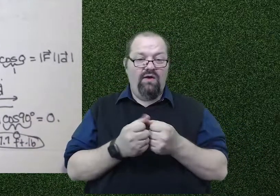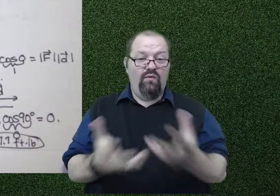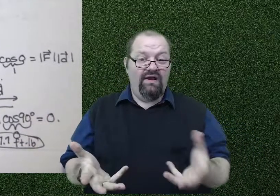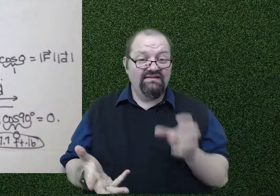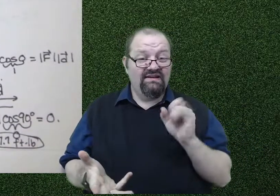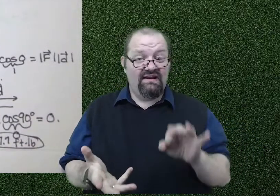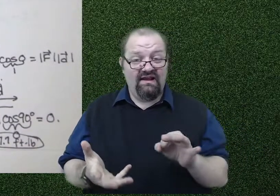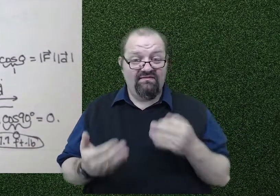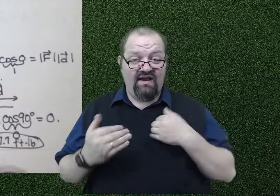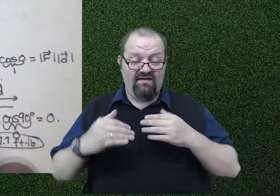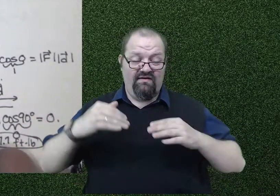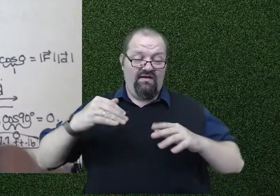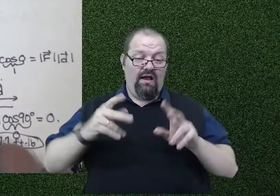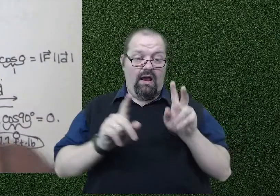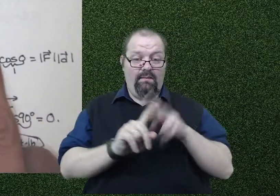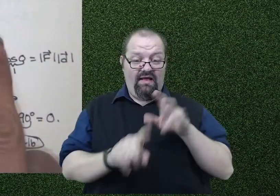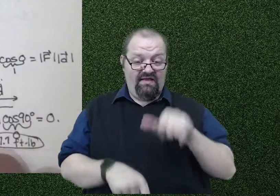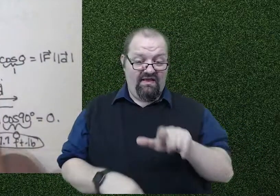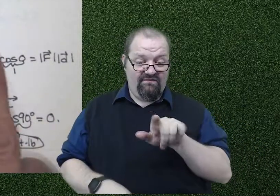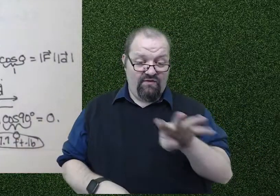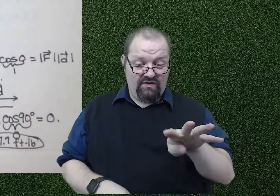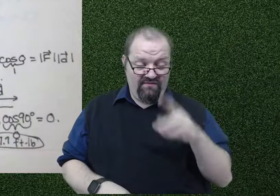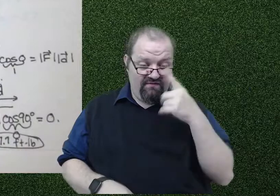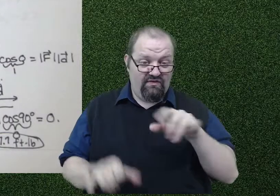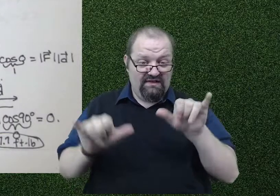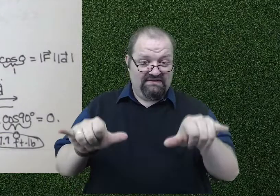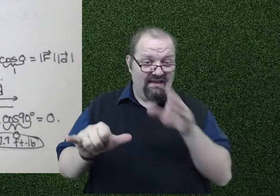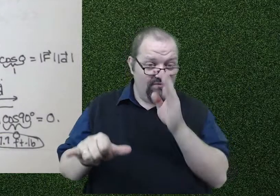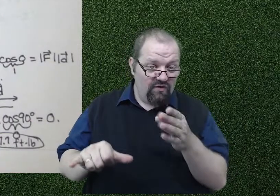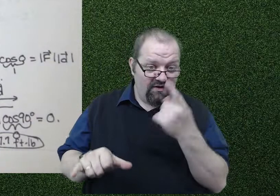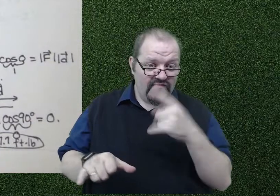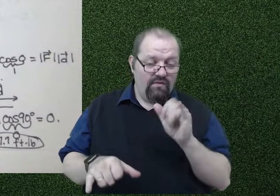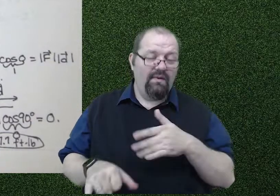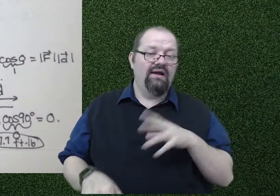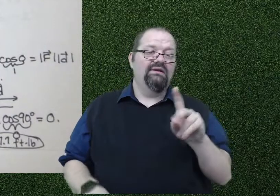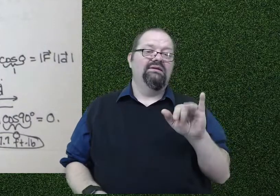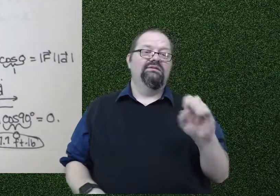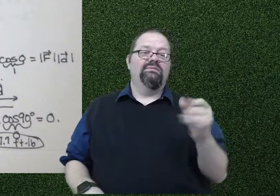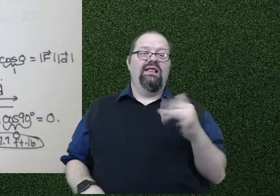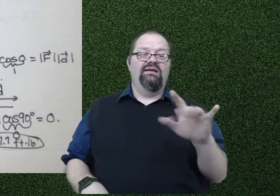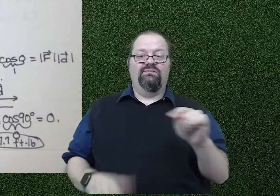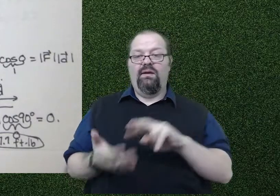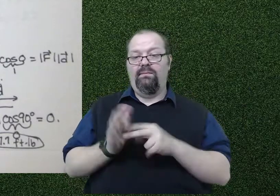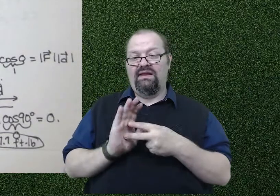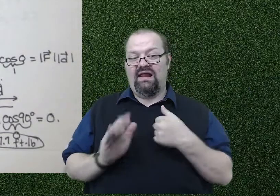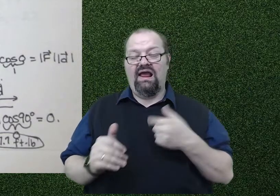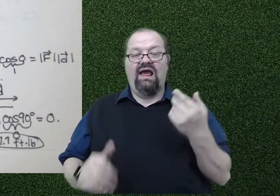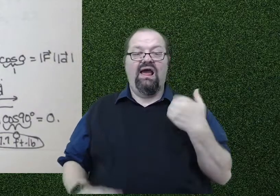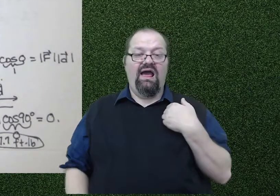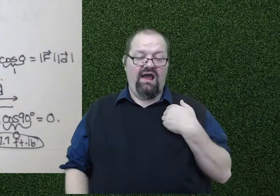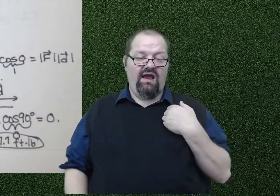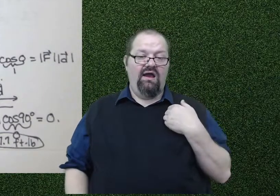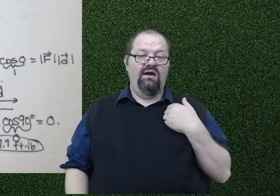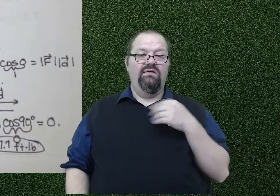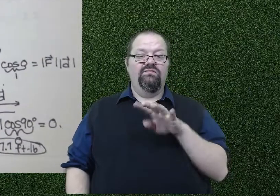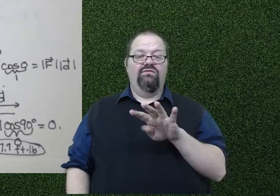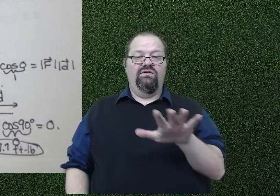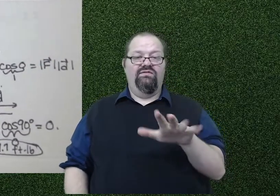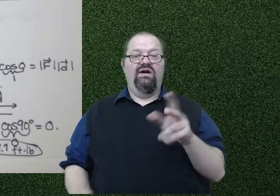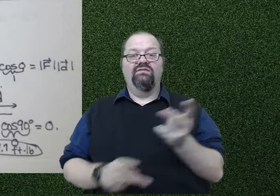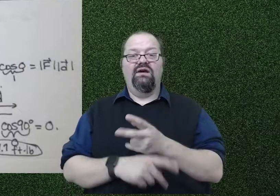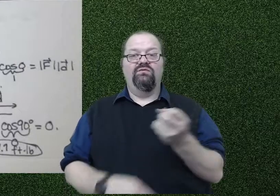the 45 pounds of force in the same direction as my displacement, I have 45 times 12.